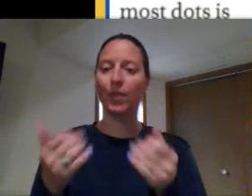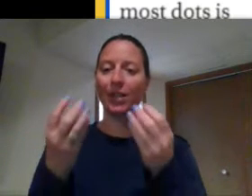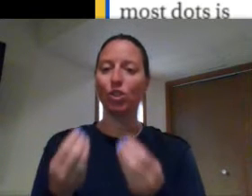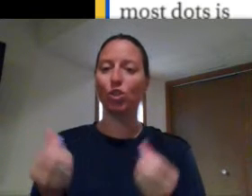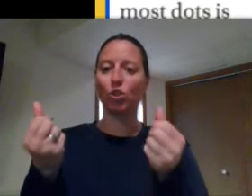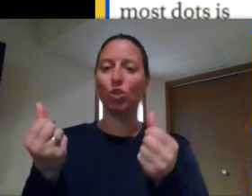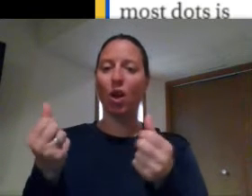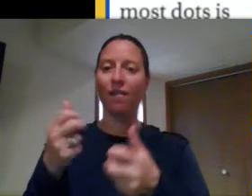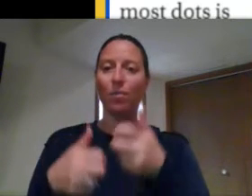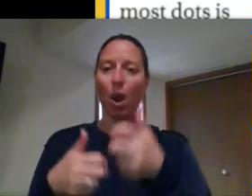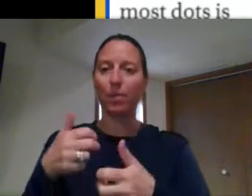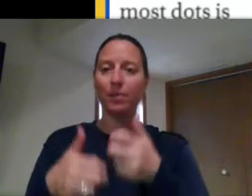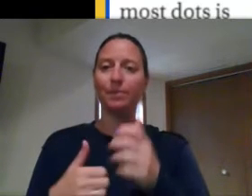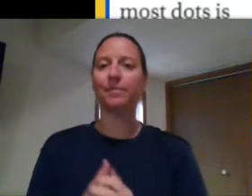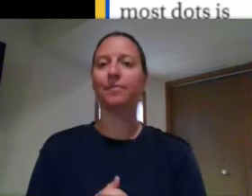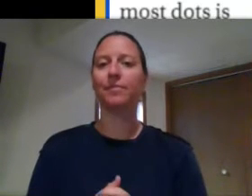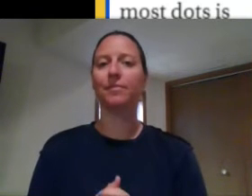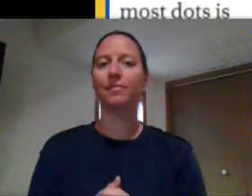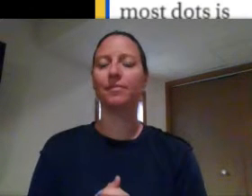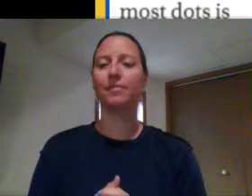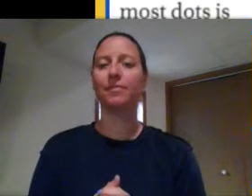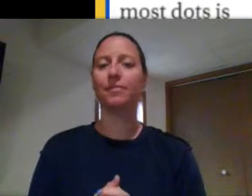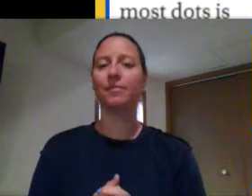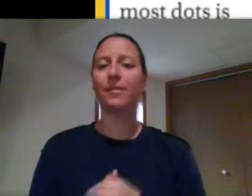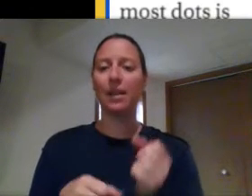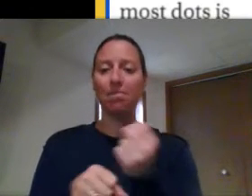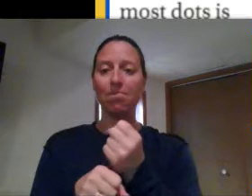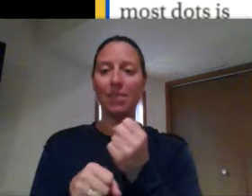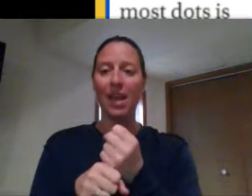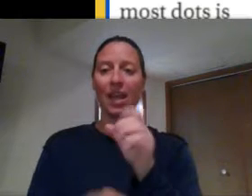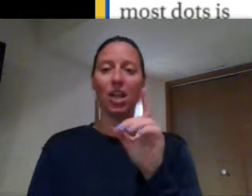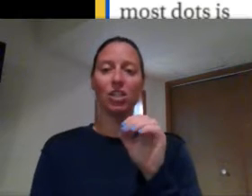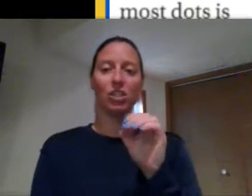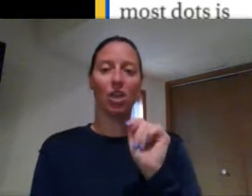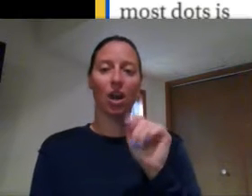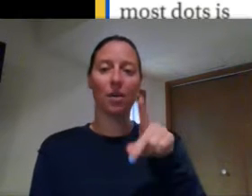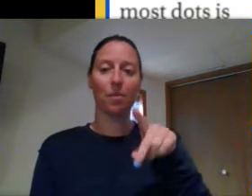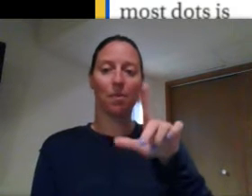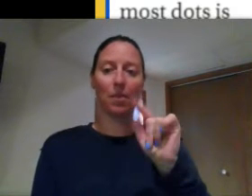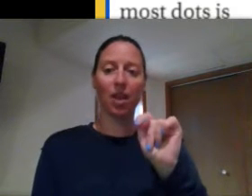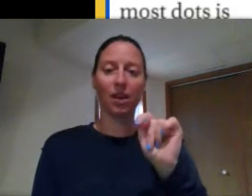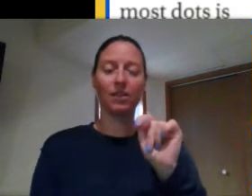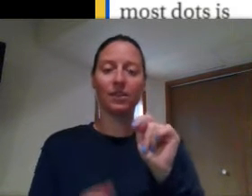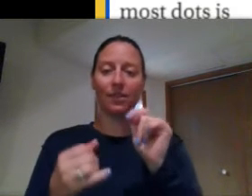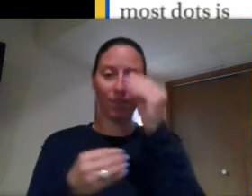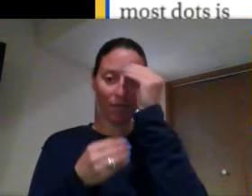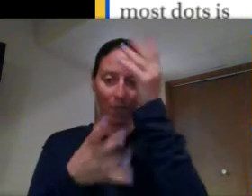Now we're going to solve the problem. Make a dot plot of the data.